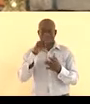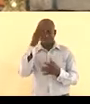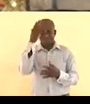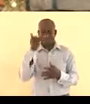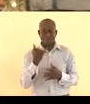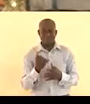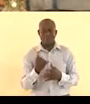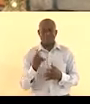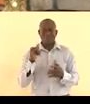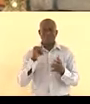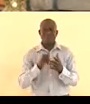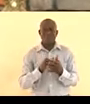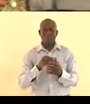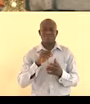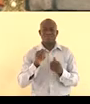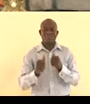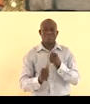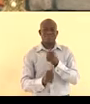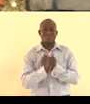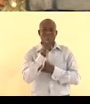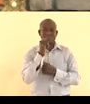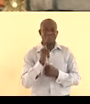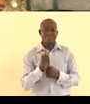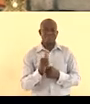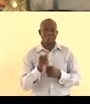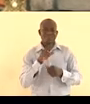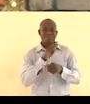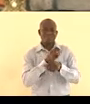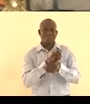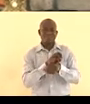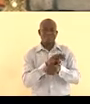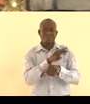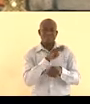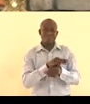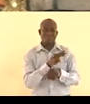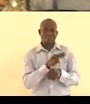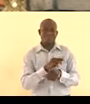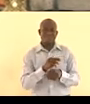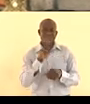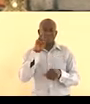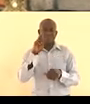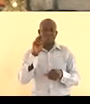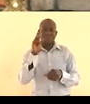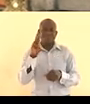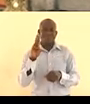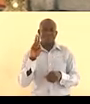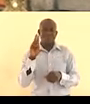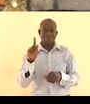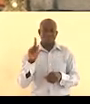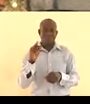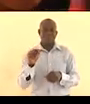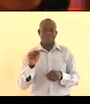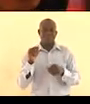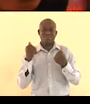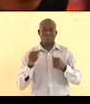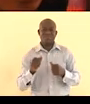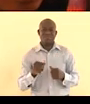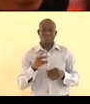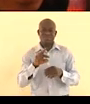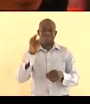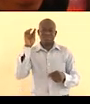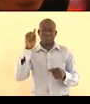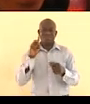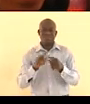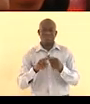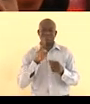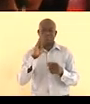This is why, because it is such a dangerous mission, this is why no one on his own would choose to